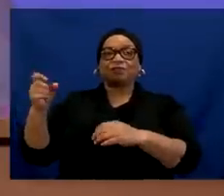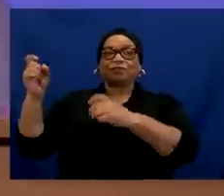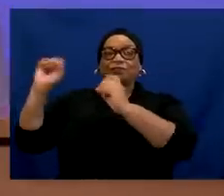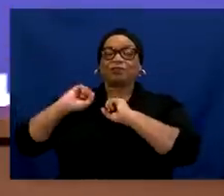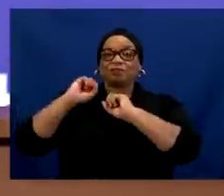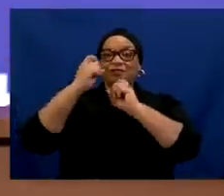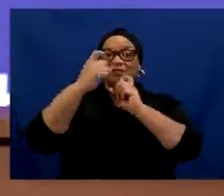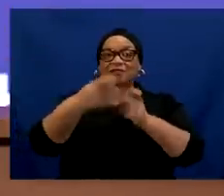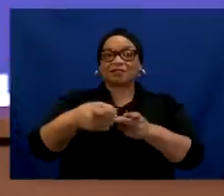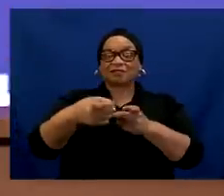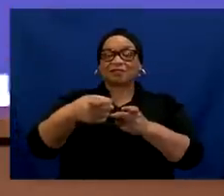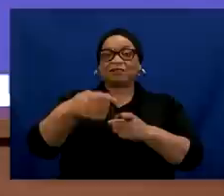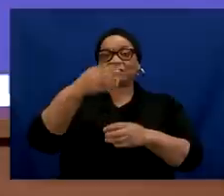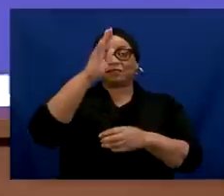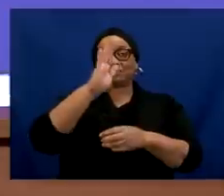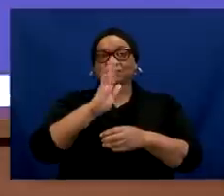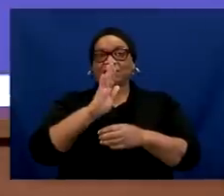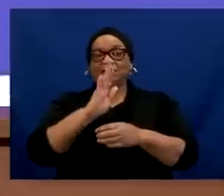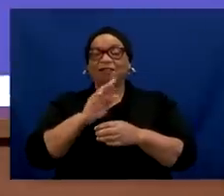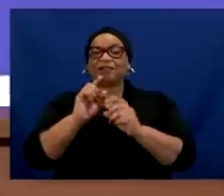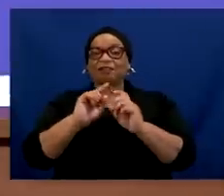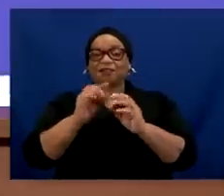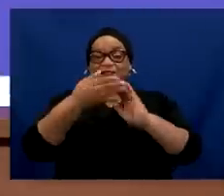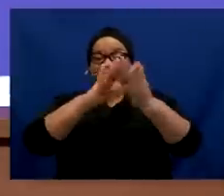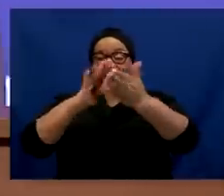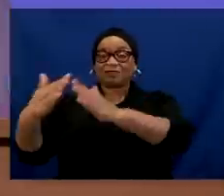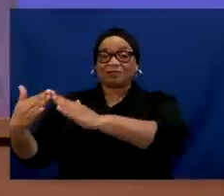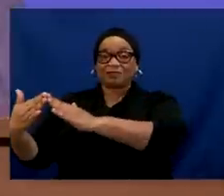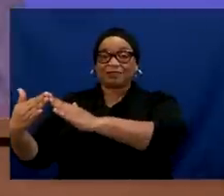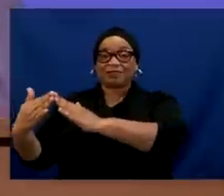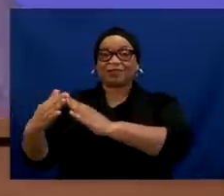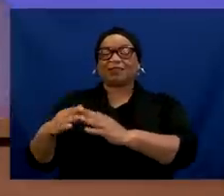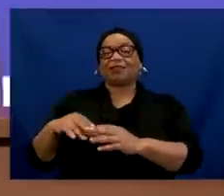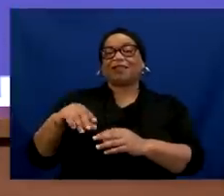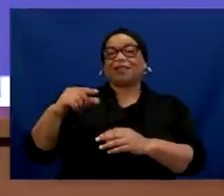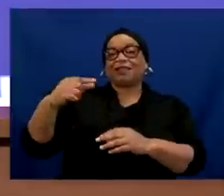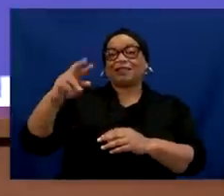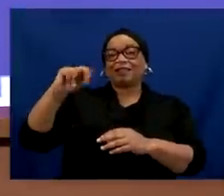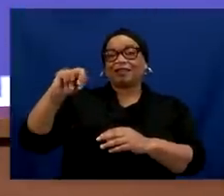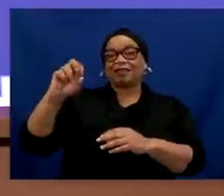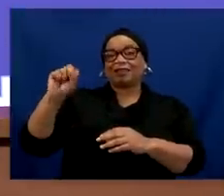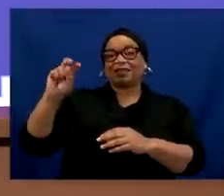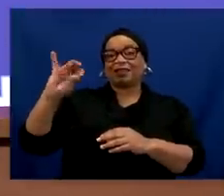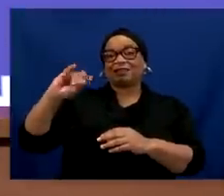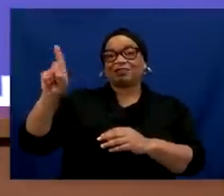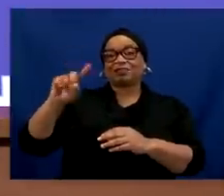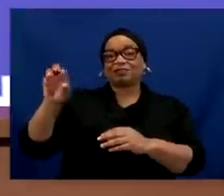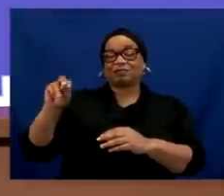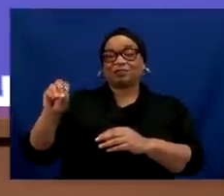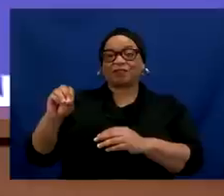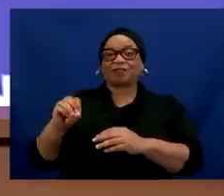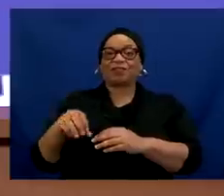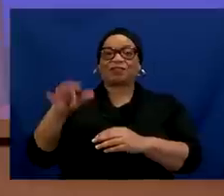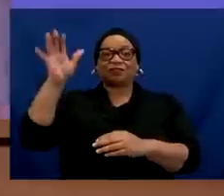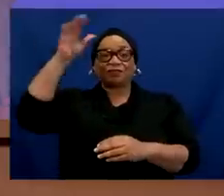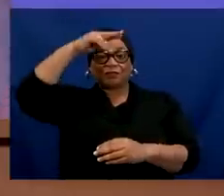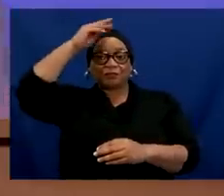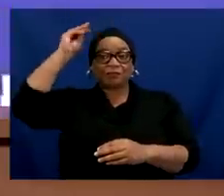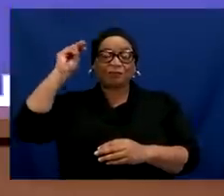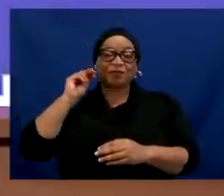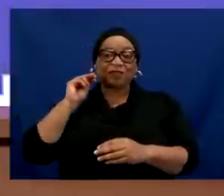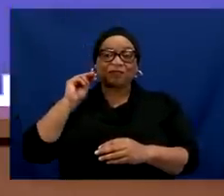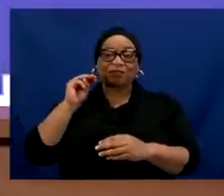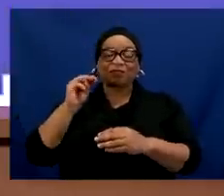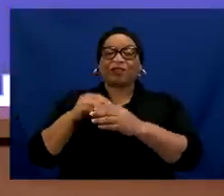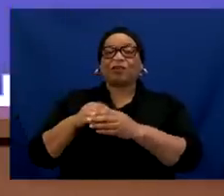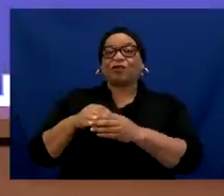city of Galilee called Nazareth, to a virgin espoused to a man whose name was Joseph of